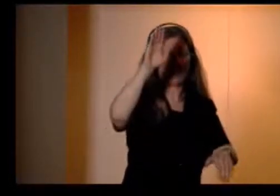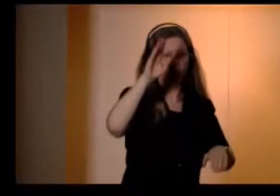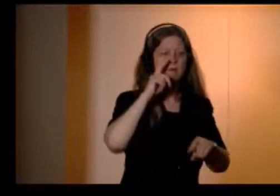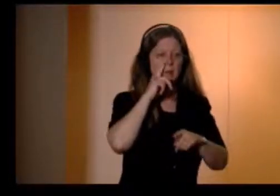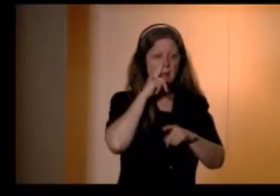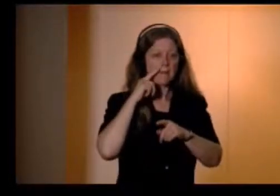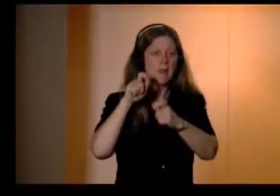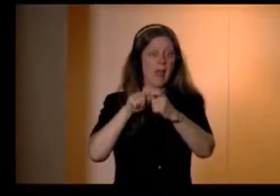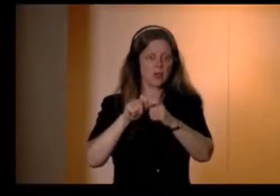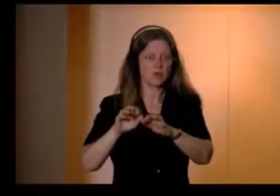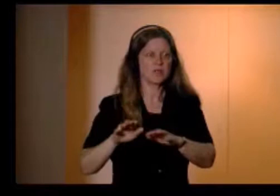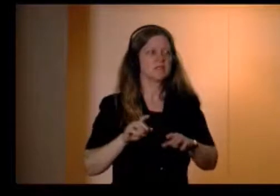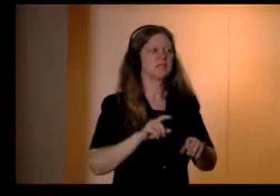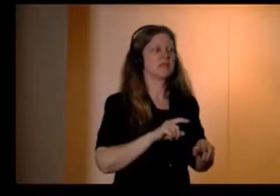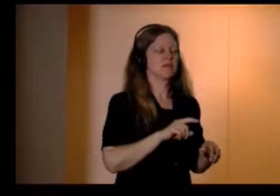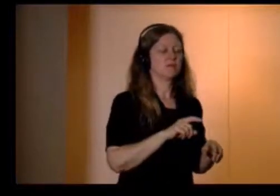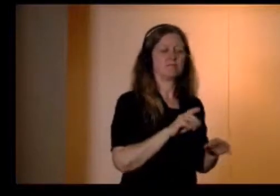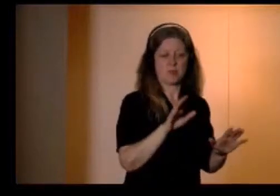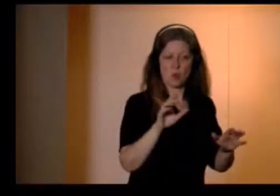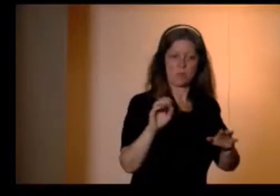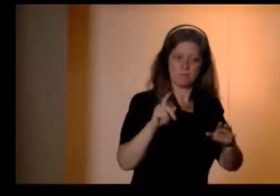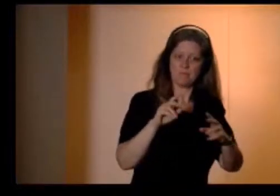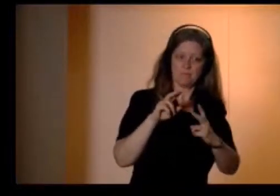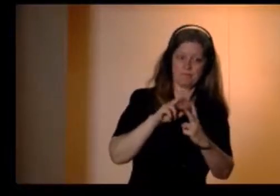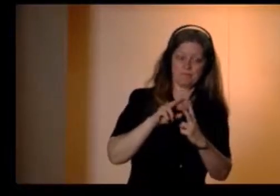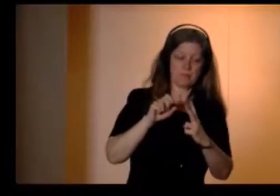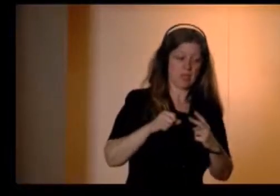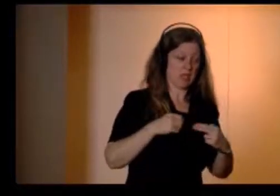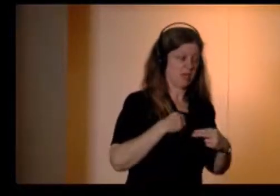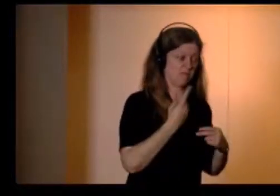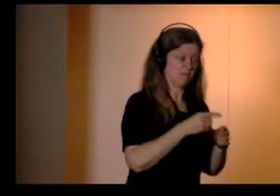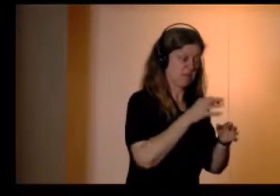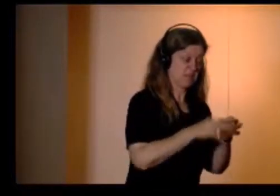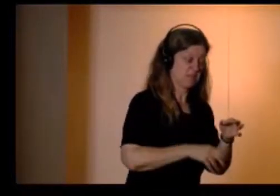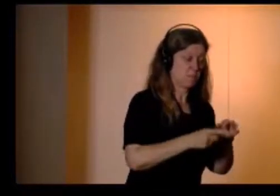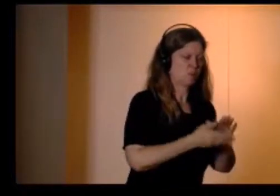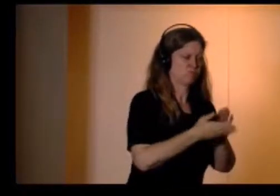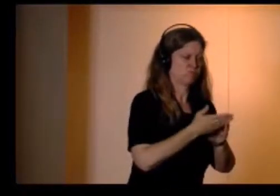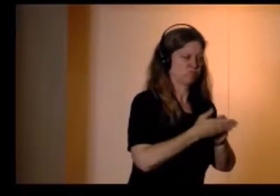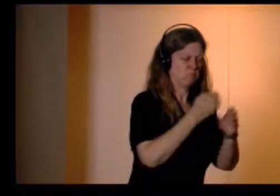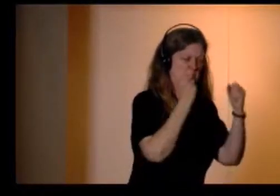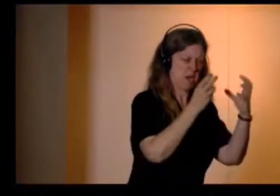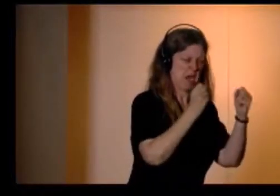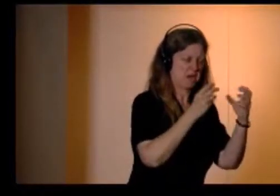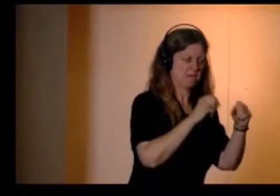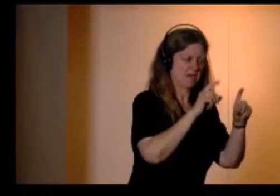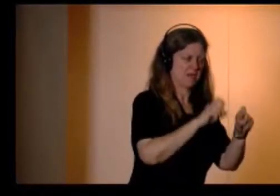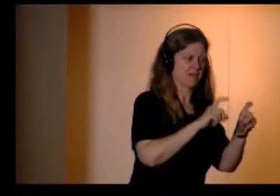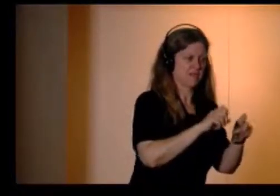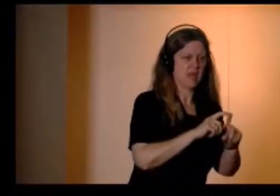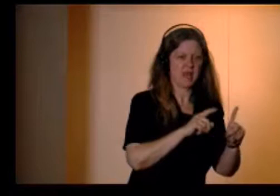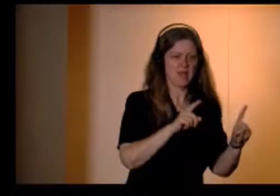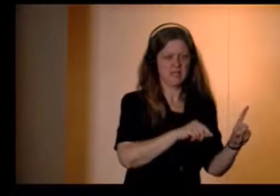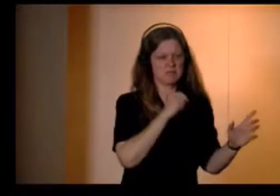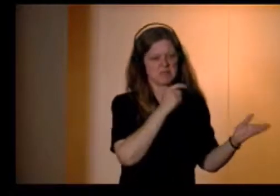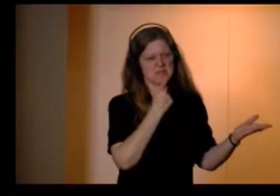very simple, we can try a lot, we can optimize over with very many tests, but it will not tell us much about the physical world, or we can